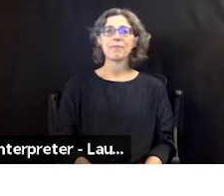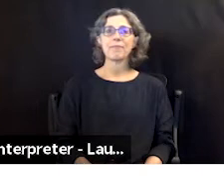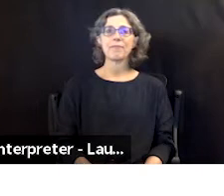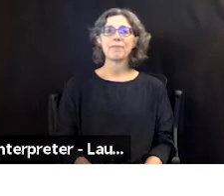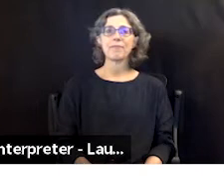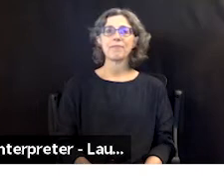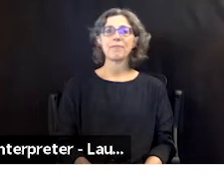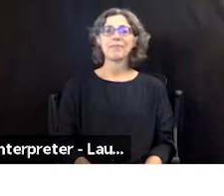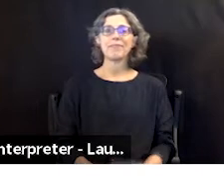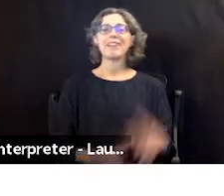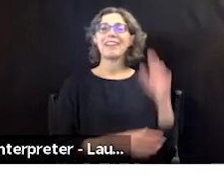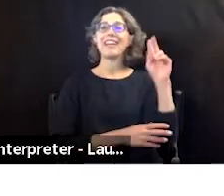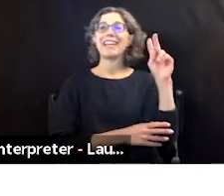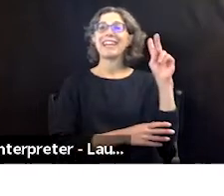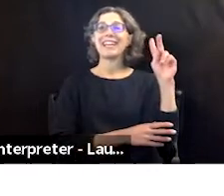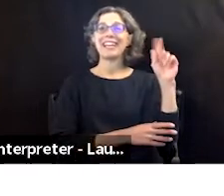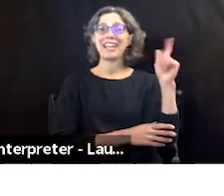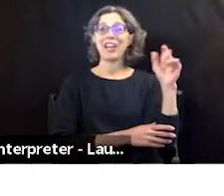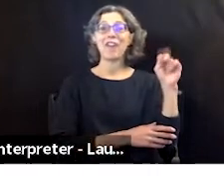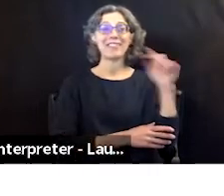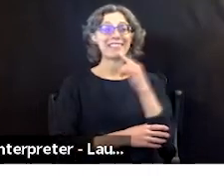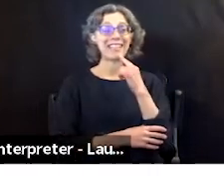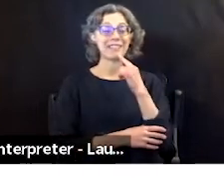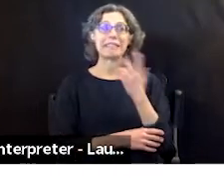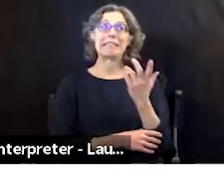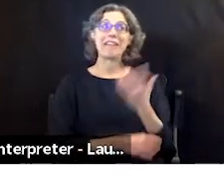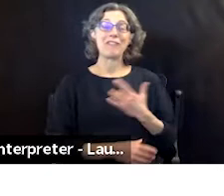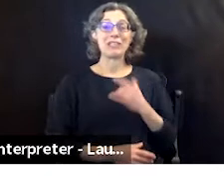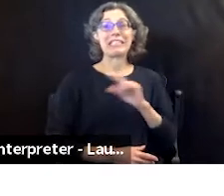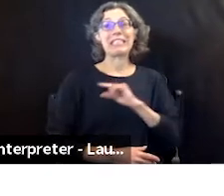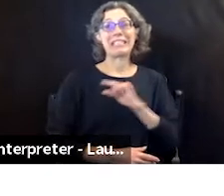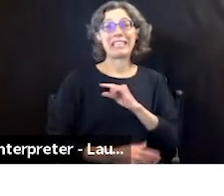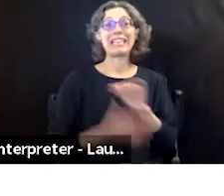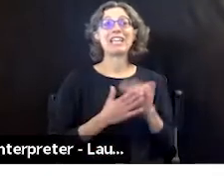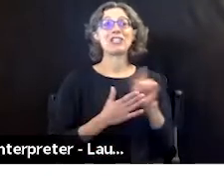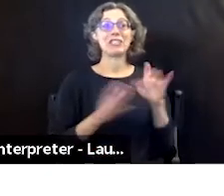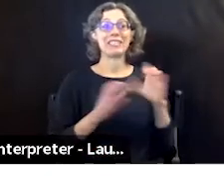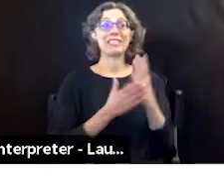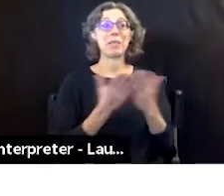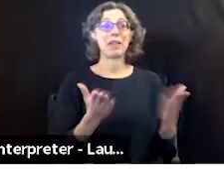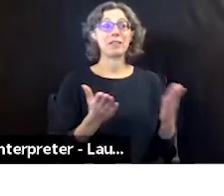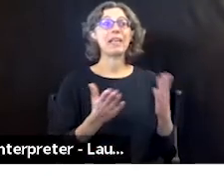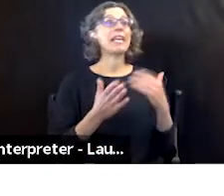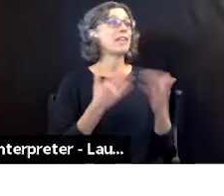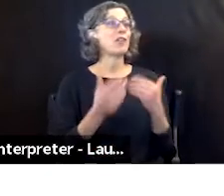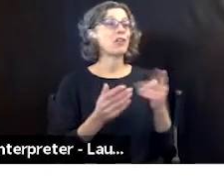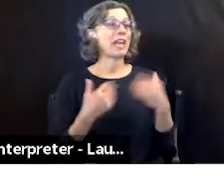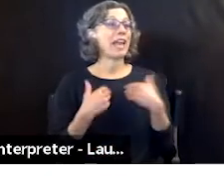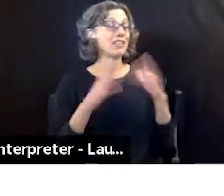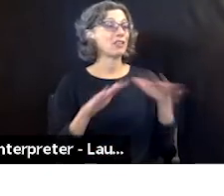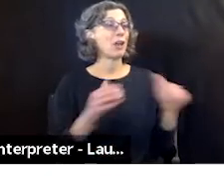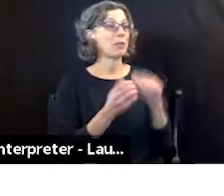Yeah, Karen shares how she feels guilty of doing some of these things, even though she has a child with disability. I feel the same